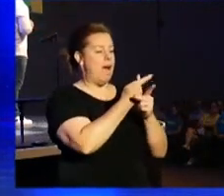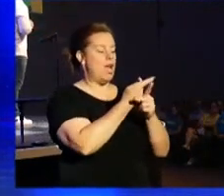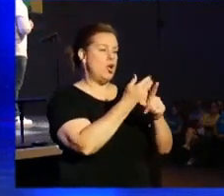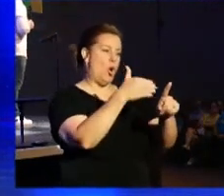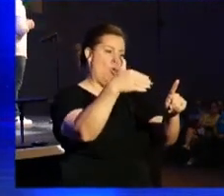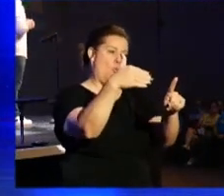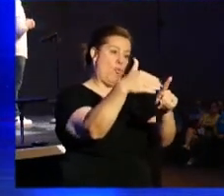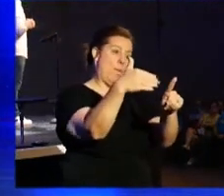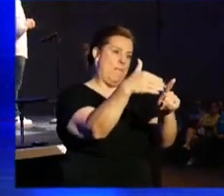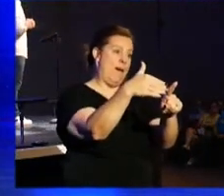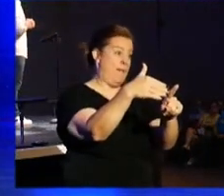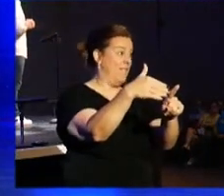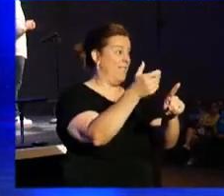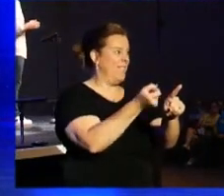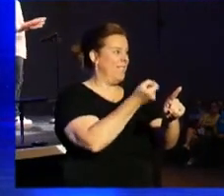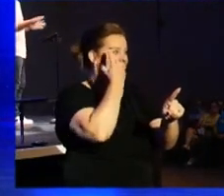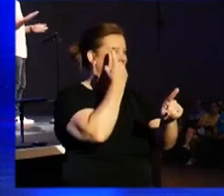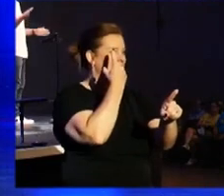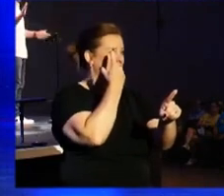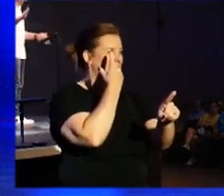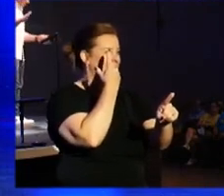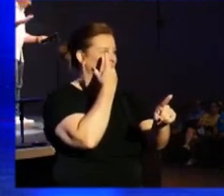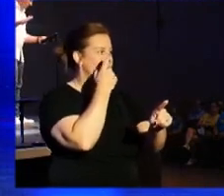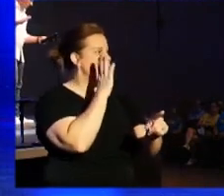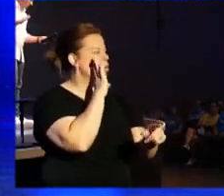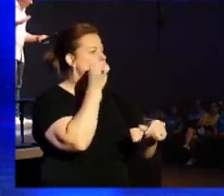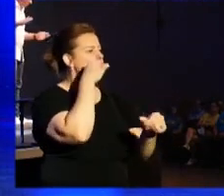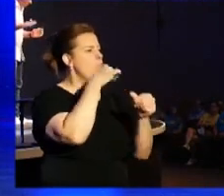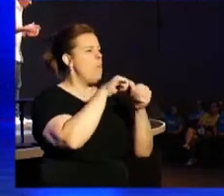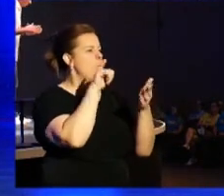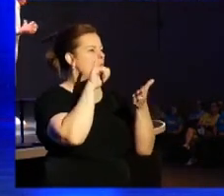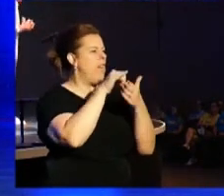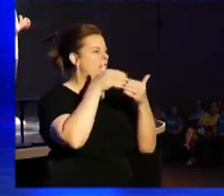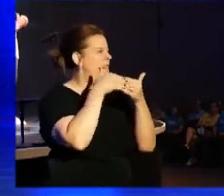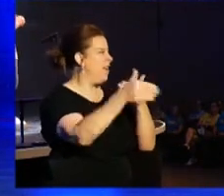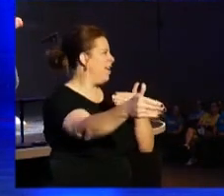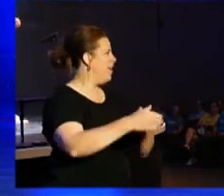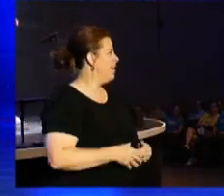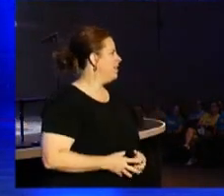Huh? You're gonna remember that for the rest of your life, I promise you.